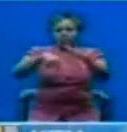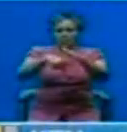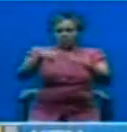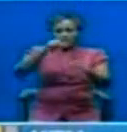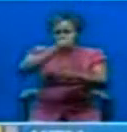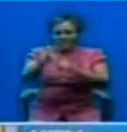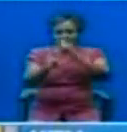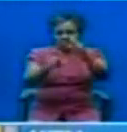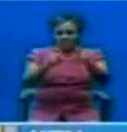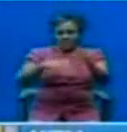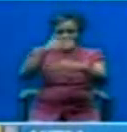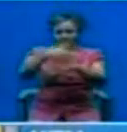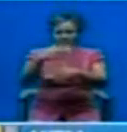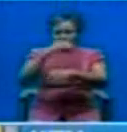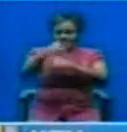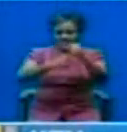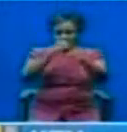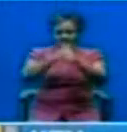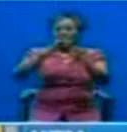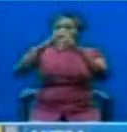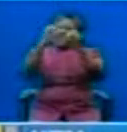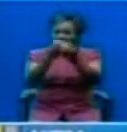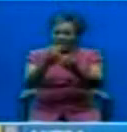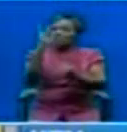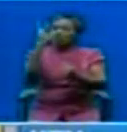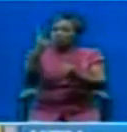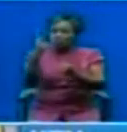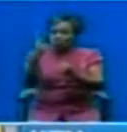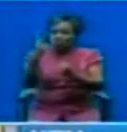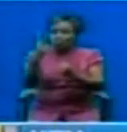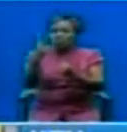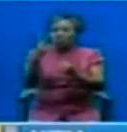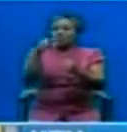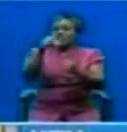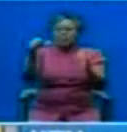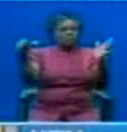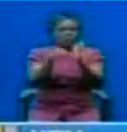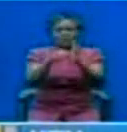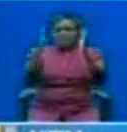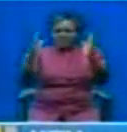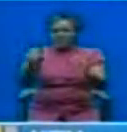Education examinations next year. Standard 2 level subtraction takes her about a minute to complete.